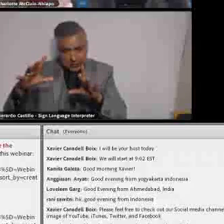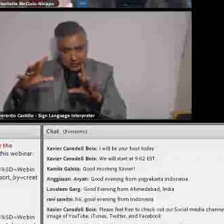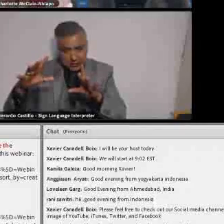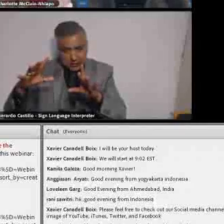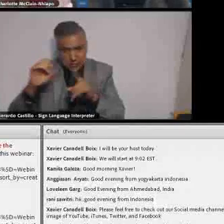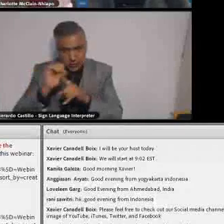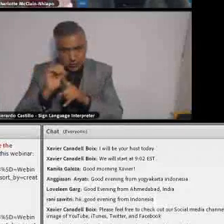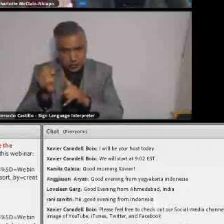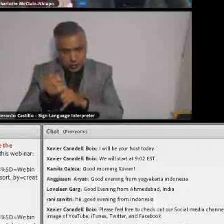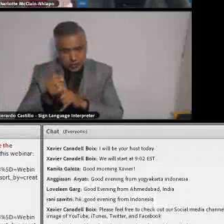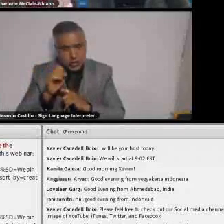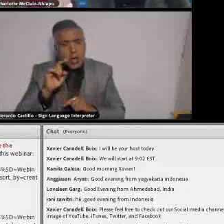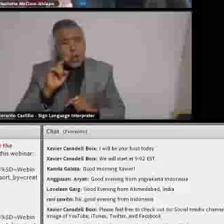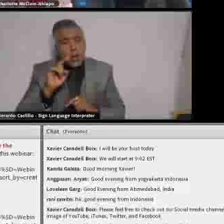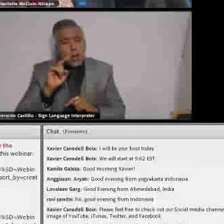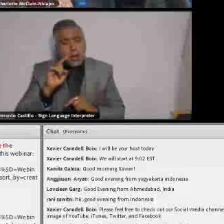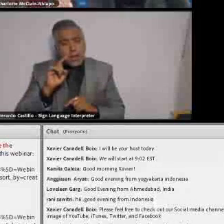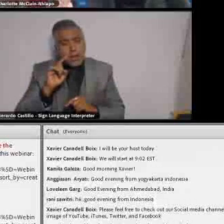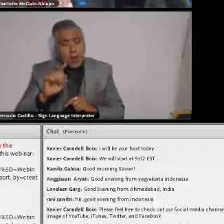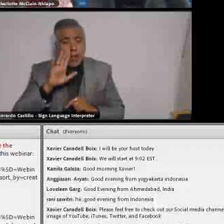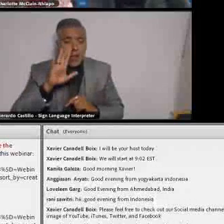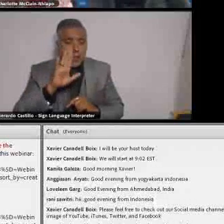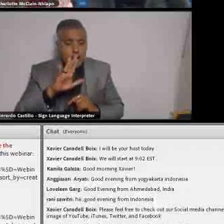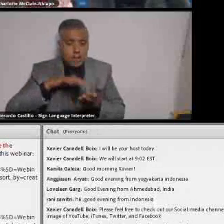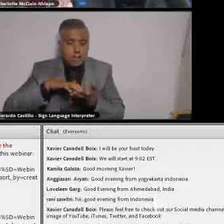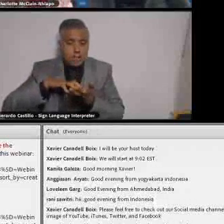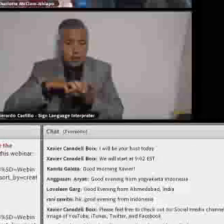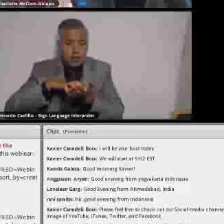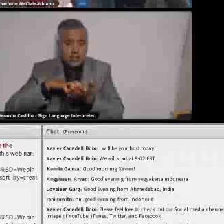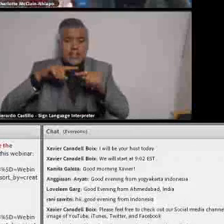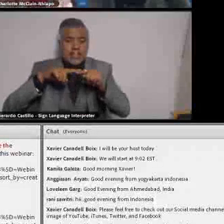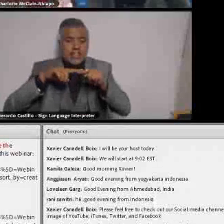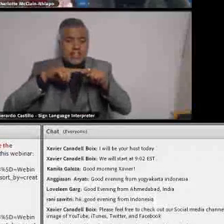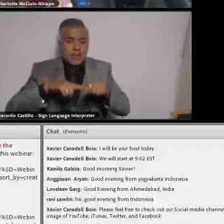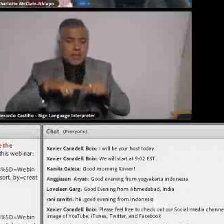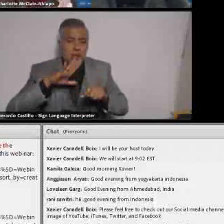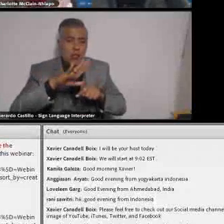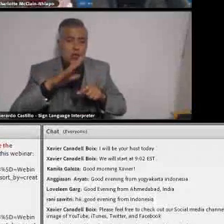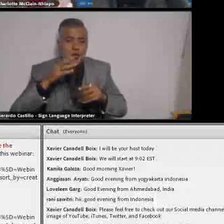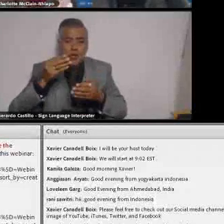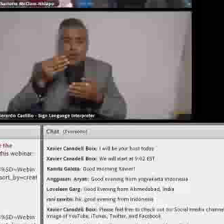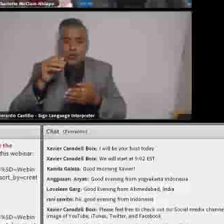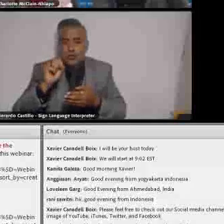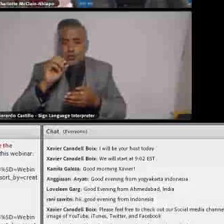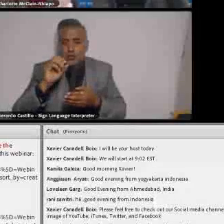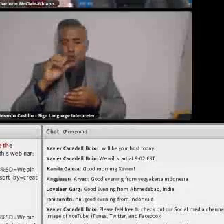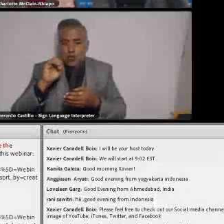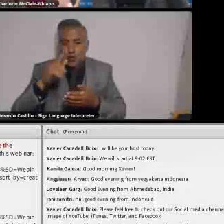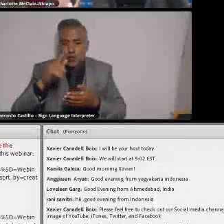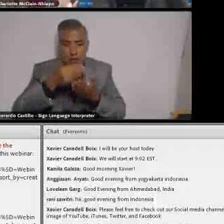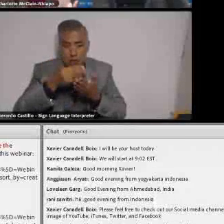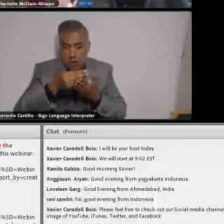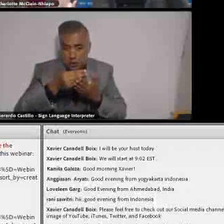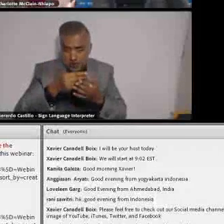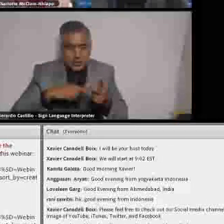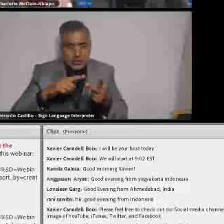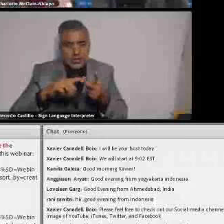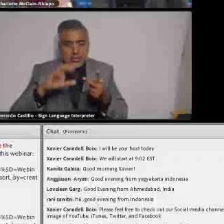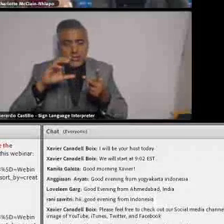situation. But in fact, their vulnerability is dependent on their socioeconomic conditions, on